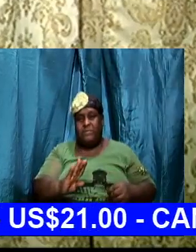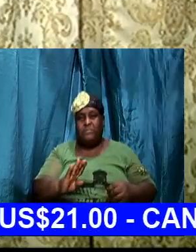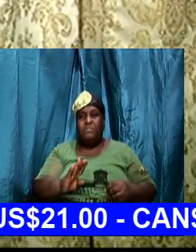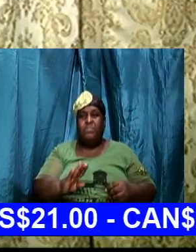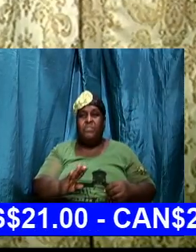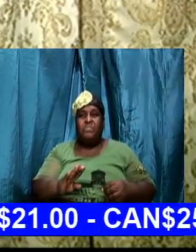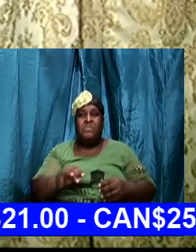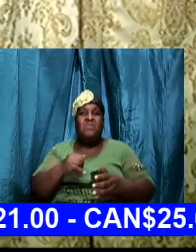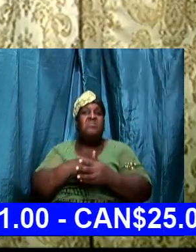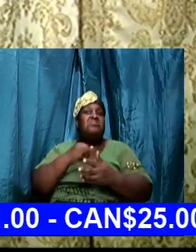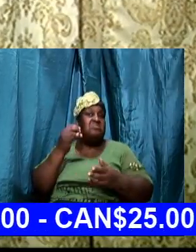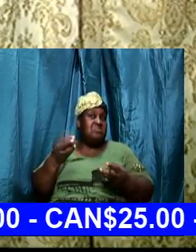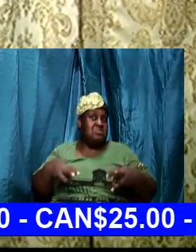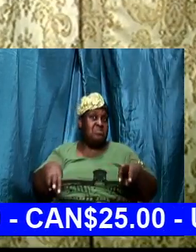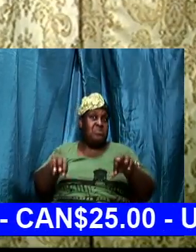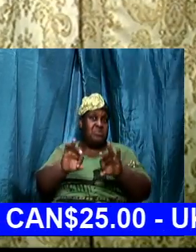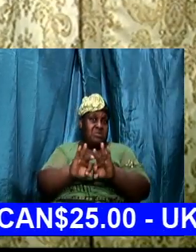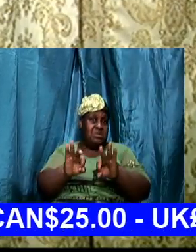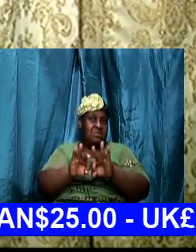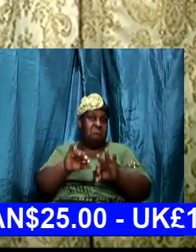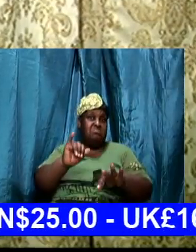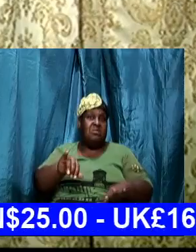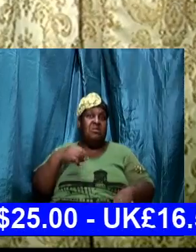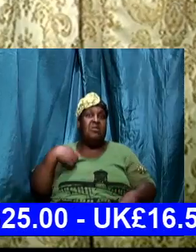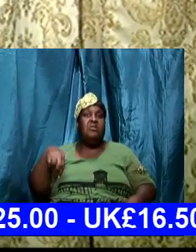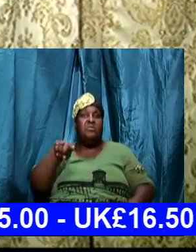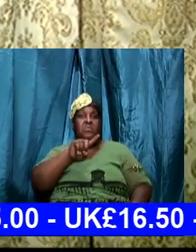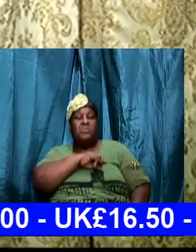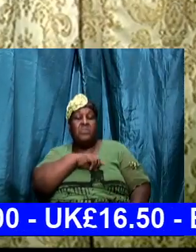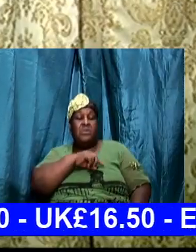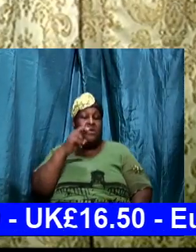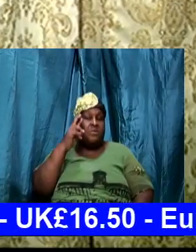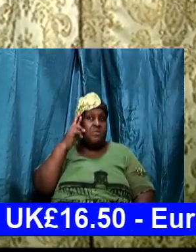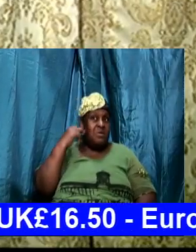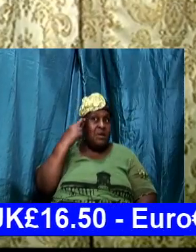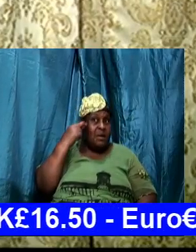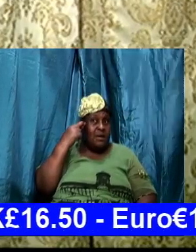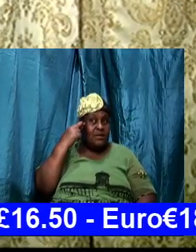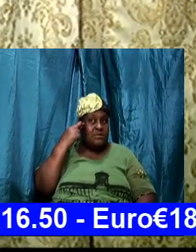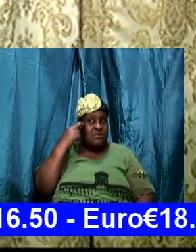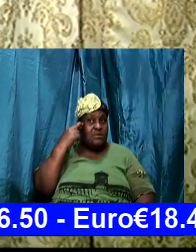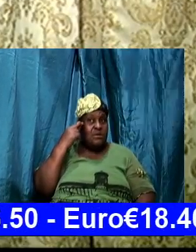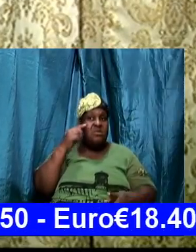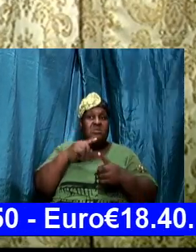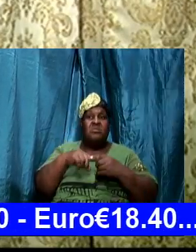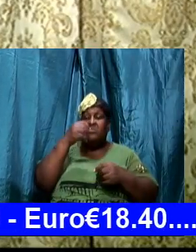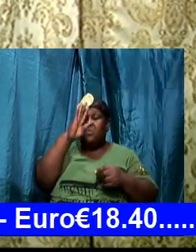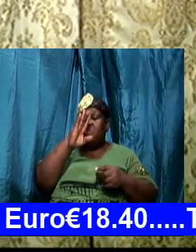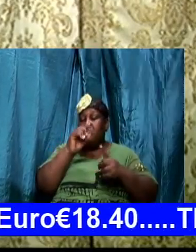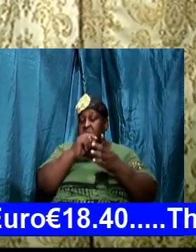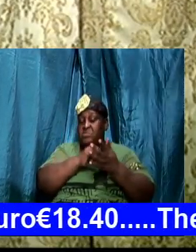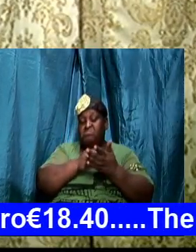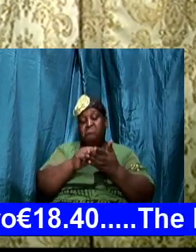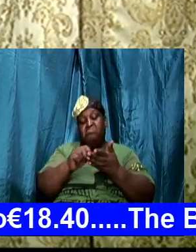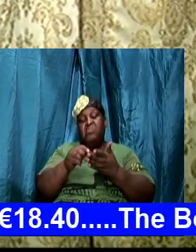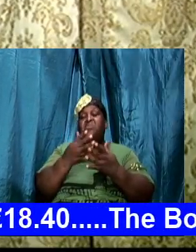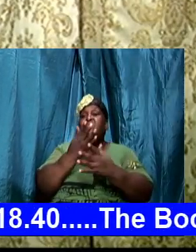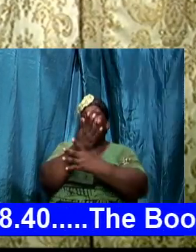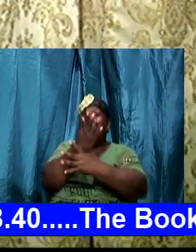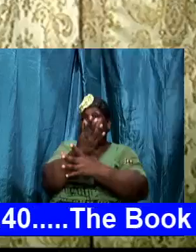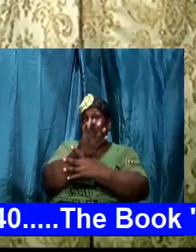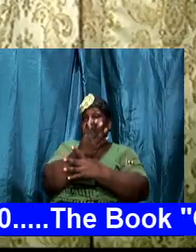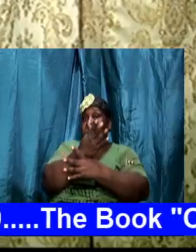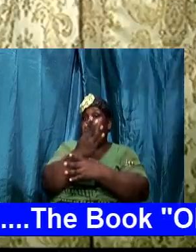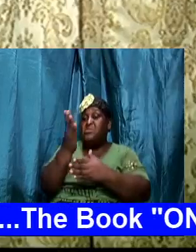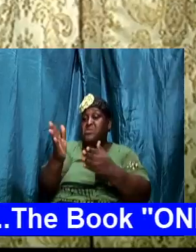is important that we realize, according to His writings through His servant